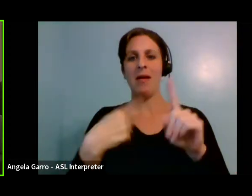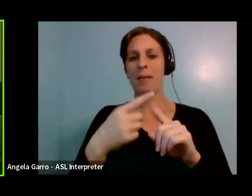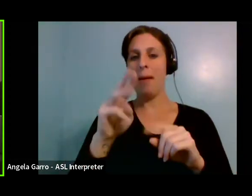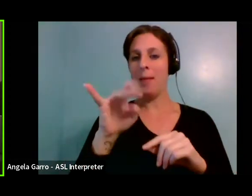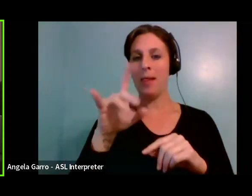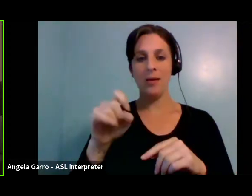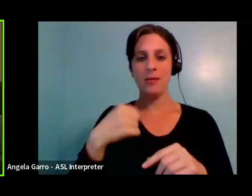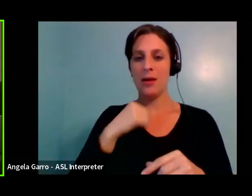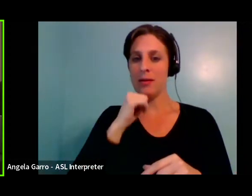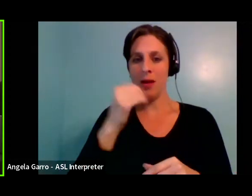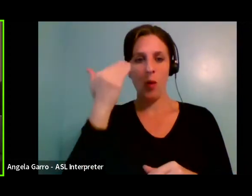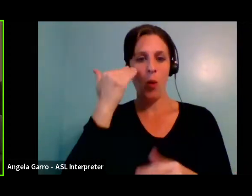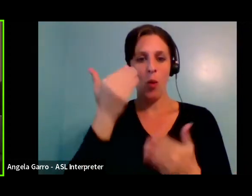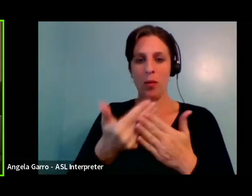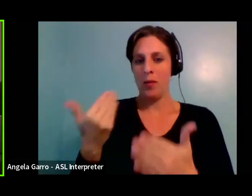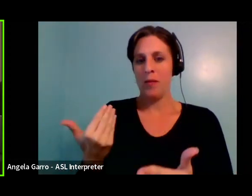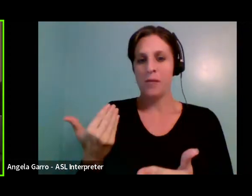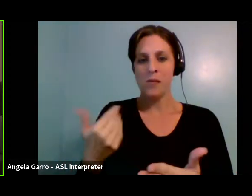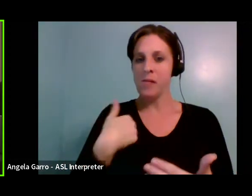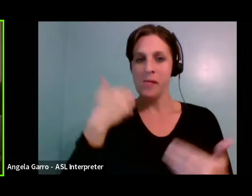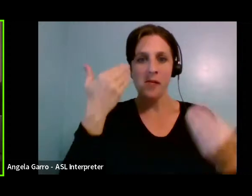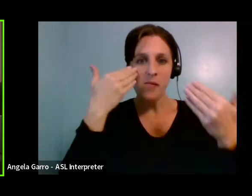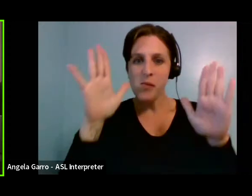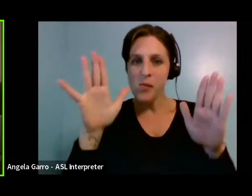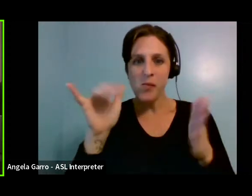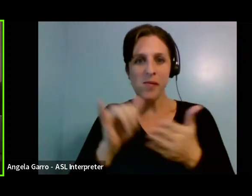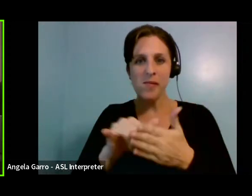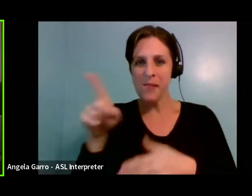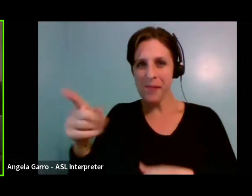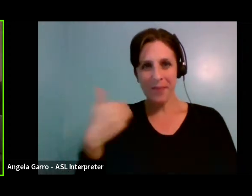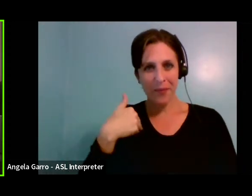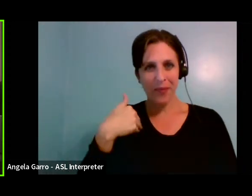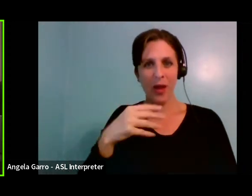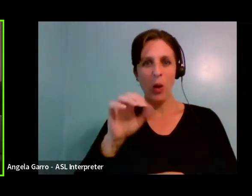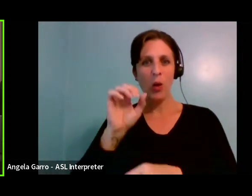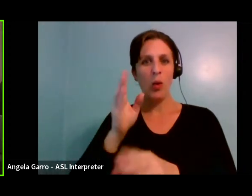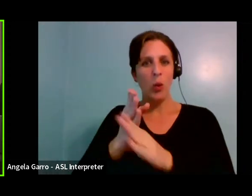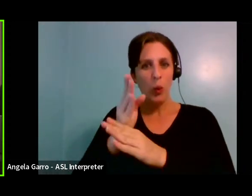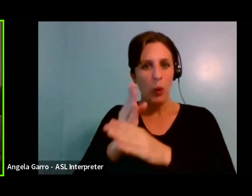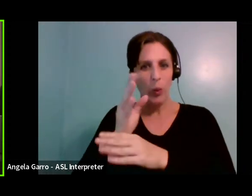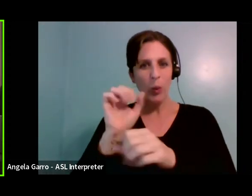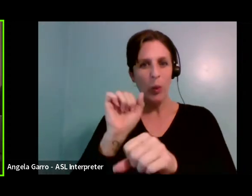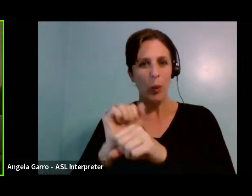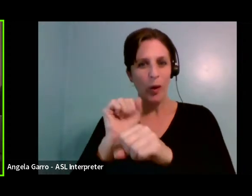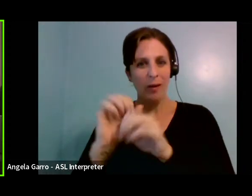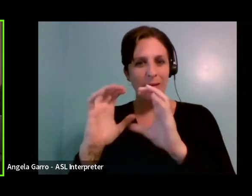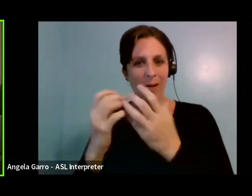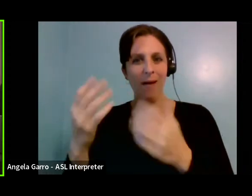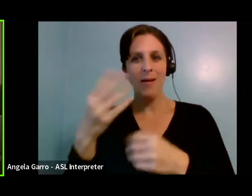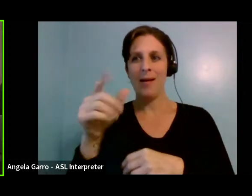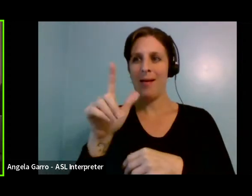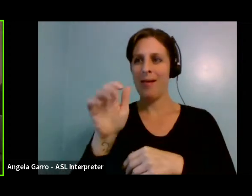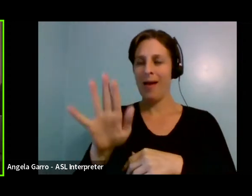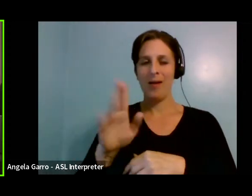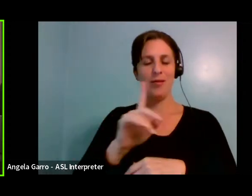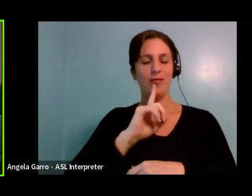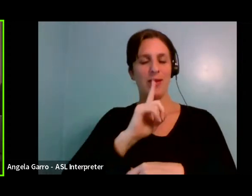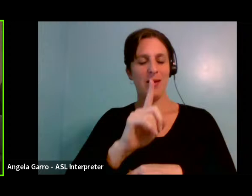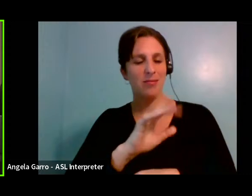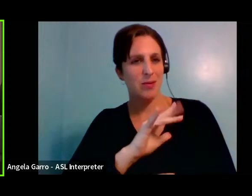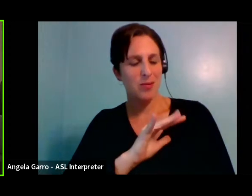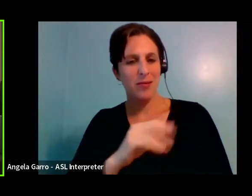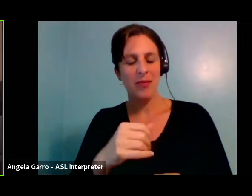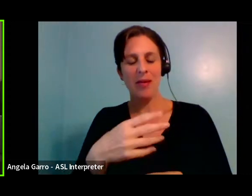I didn't know that they have a woodworking class and lab, which is really cool, among other